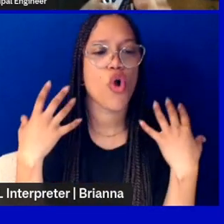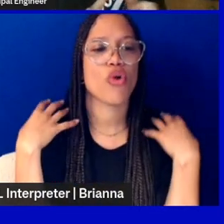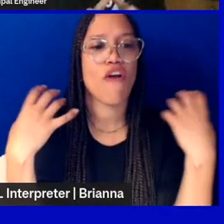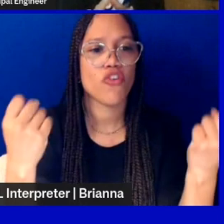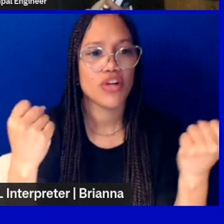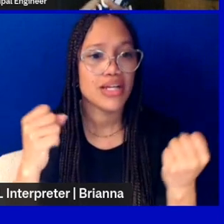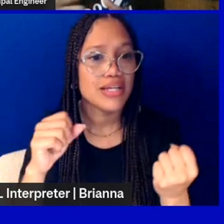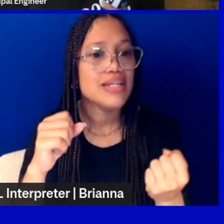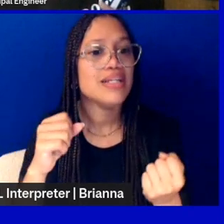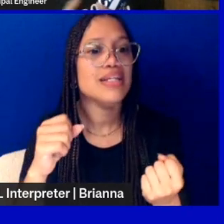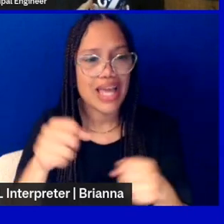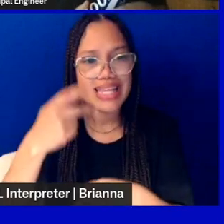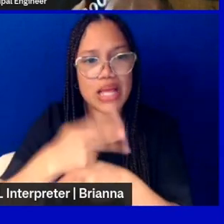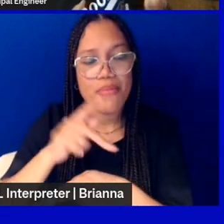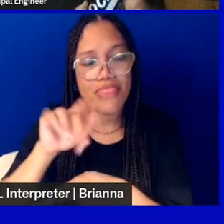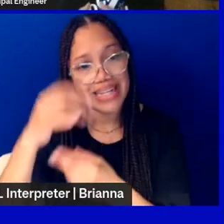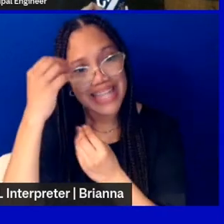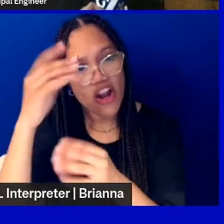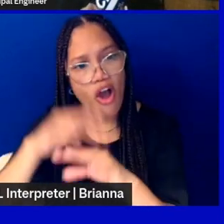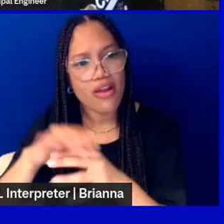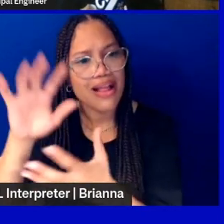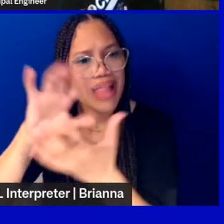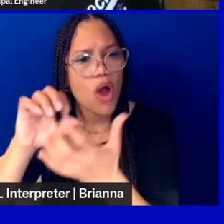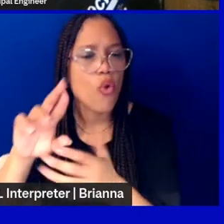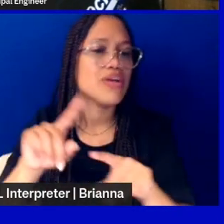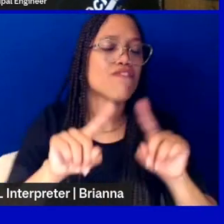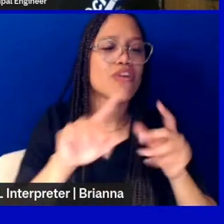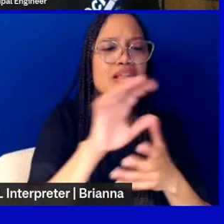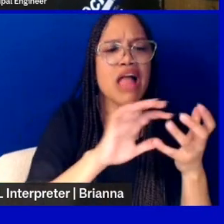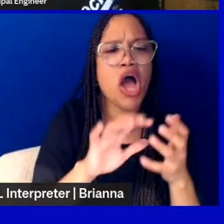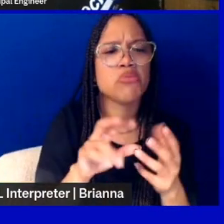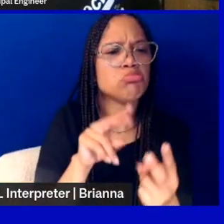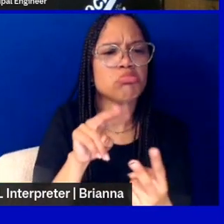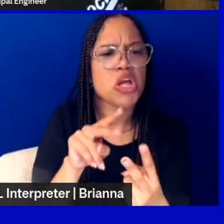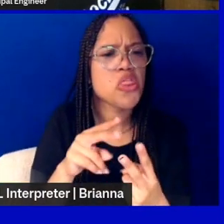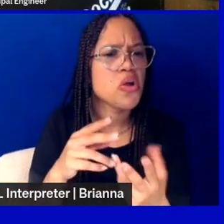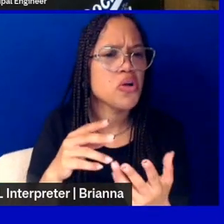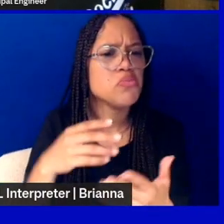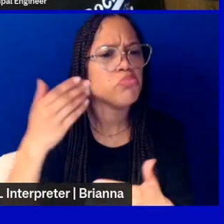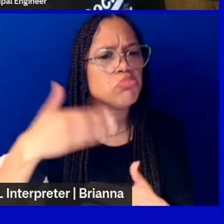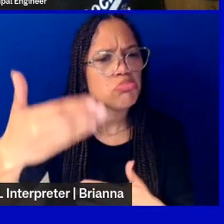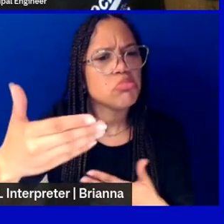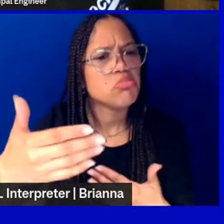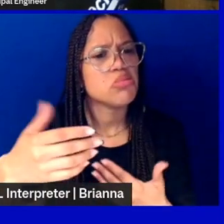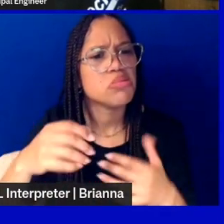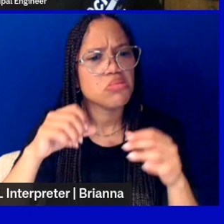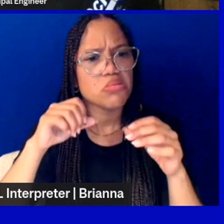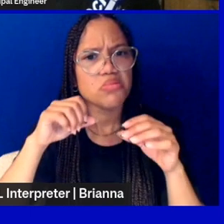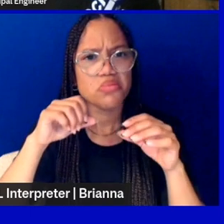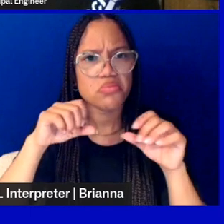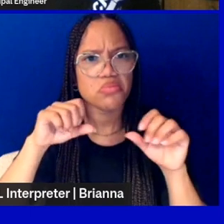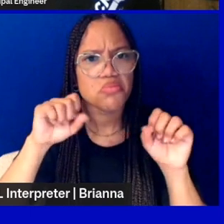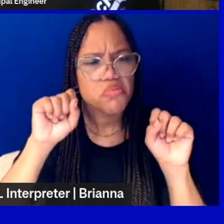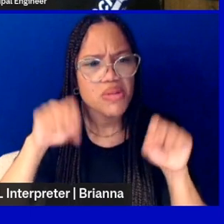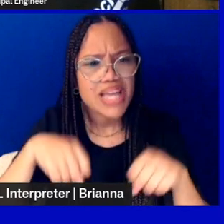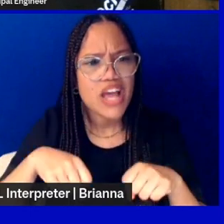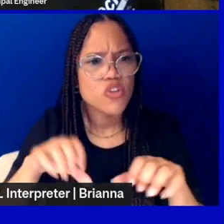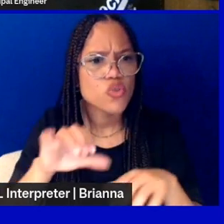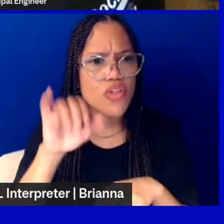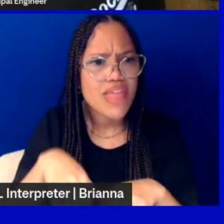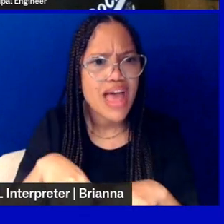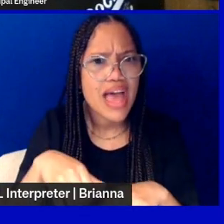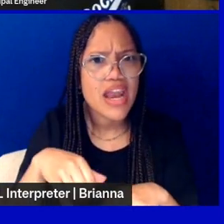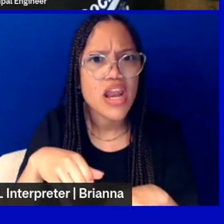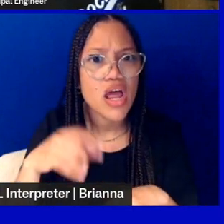you can keep this data on a cloud or in a different cloud also with this approach on a time-to-time and you can recover it during any disaster recovery case